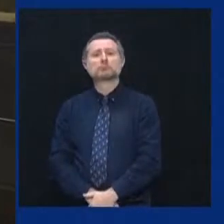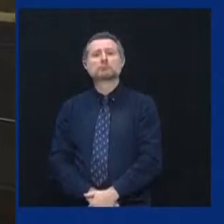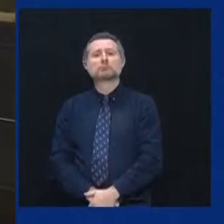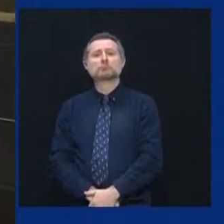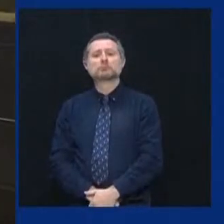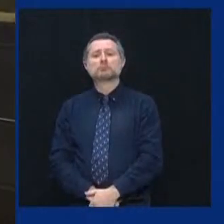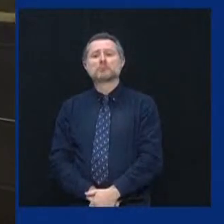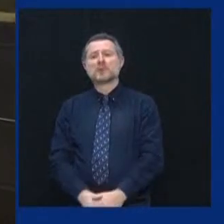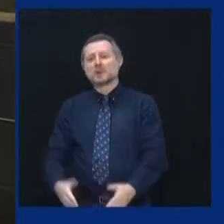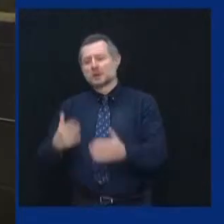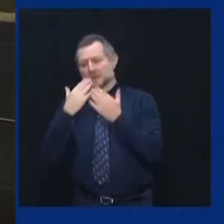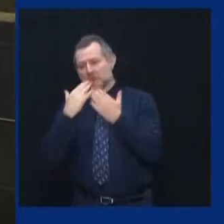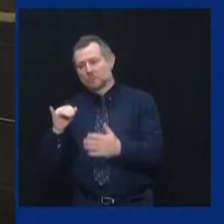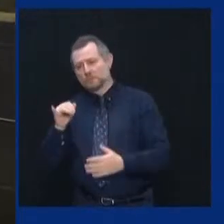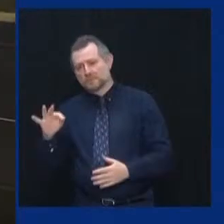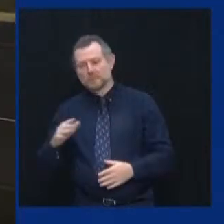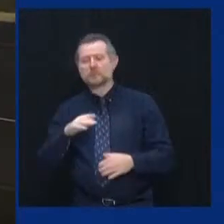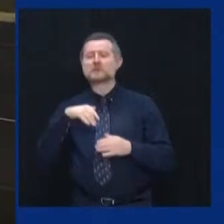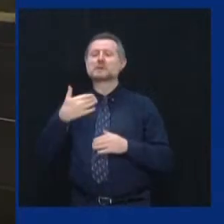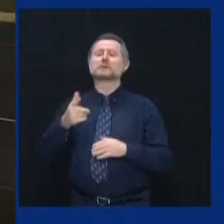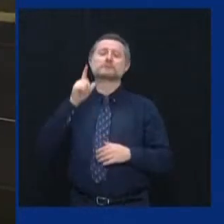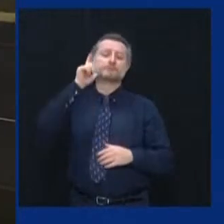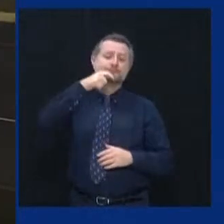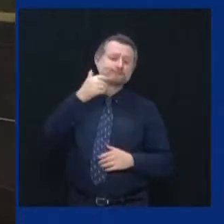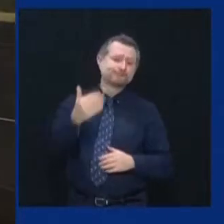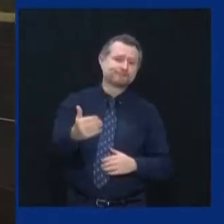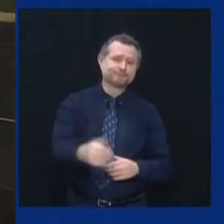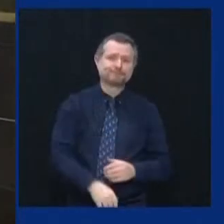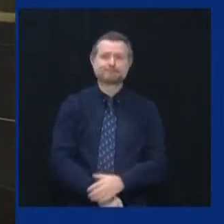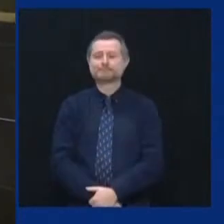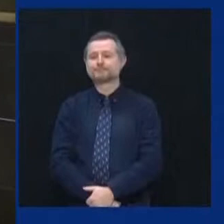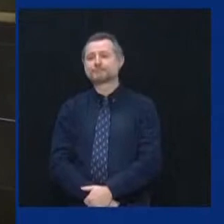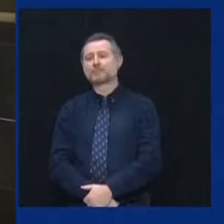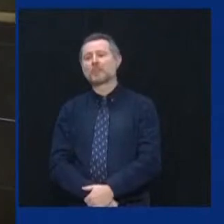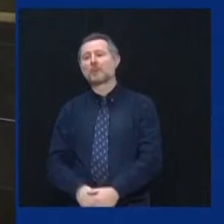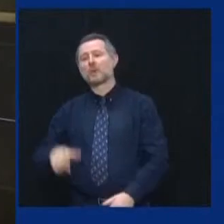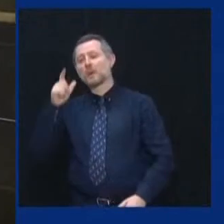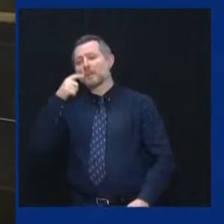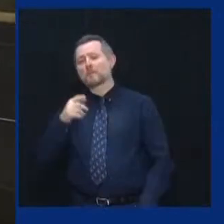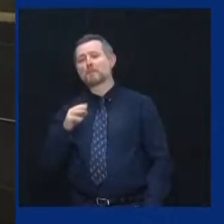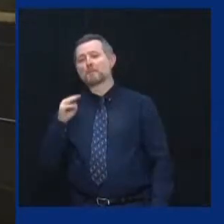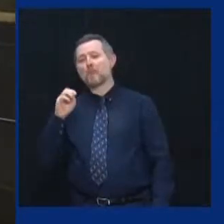Thank you, Jeff. Next question, operator. Governor, you now have Morgan